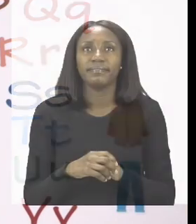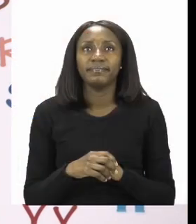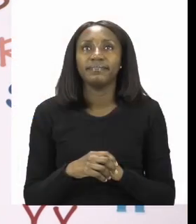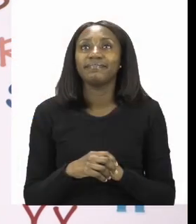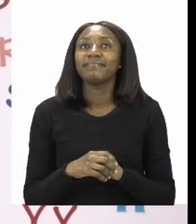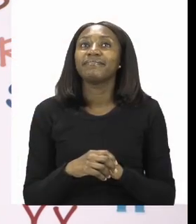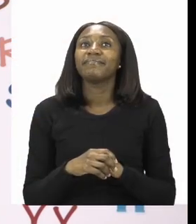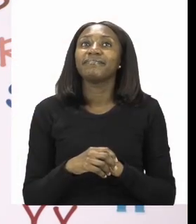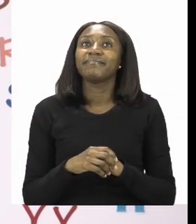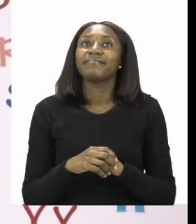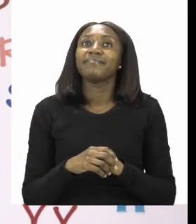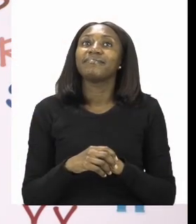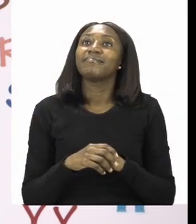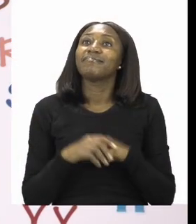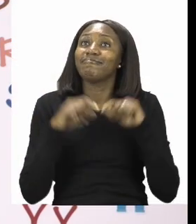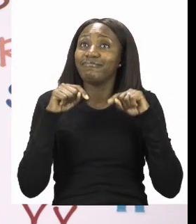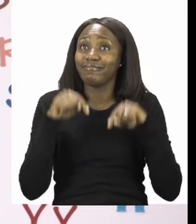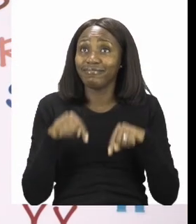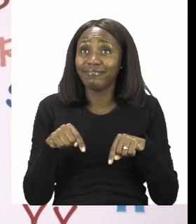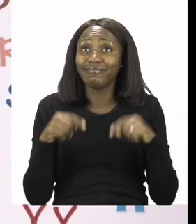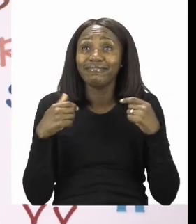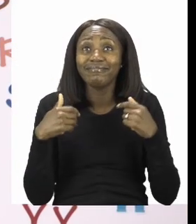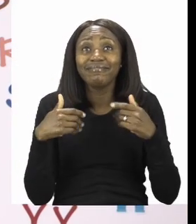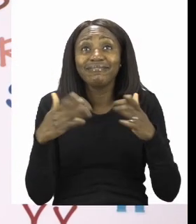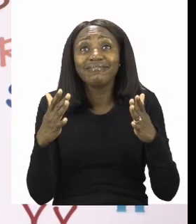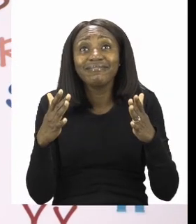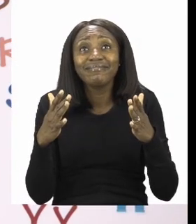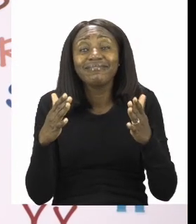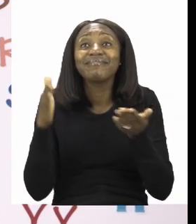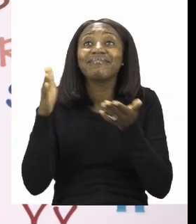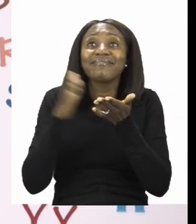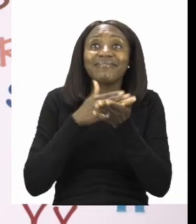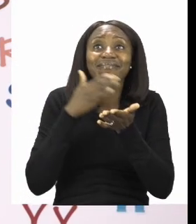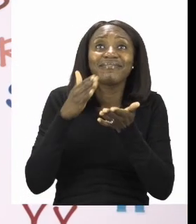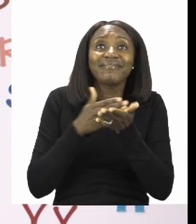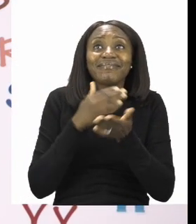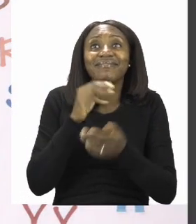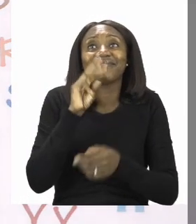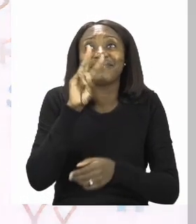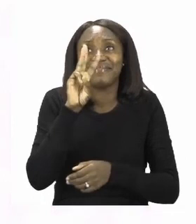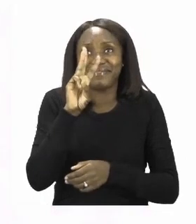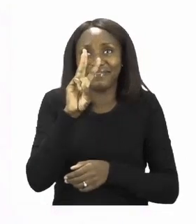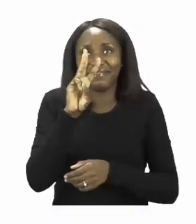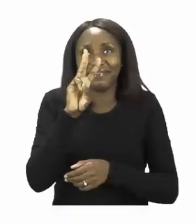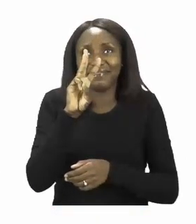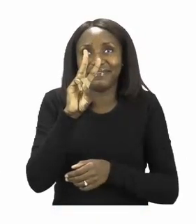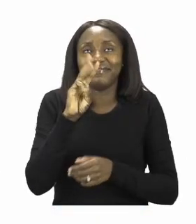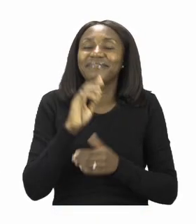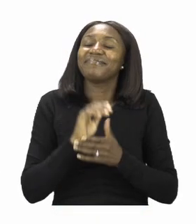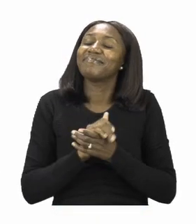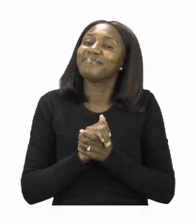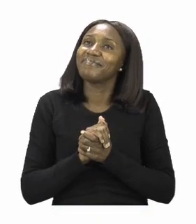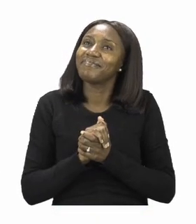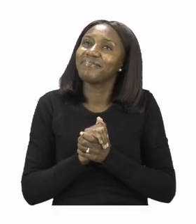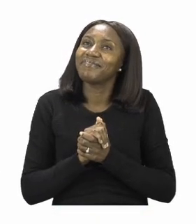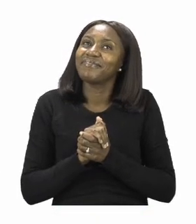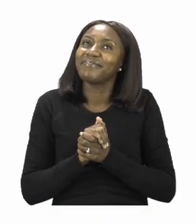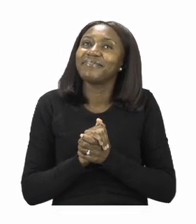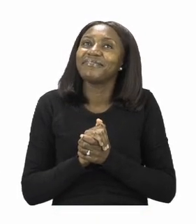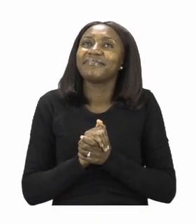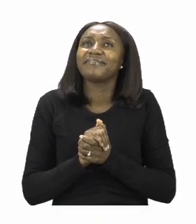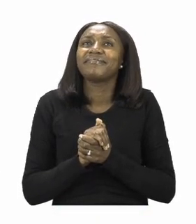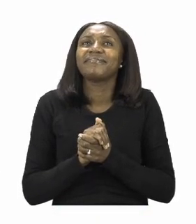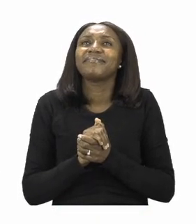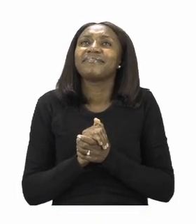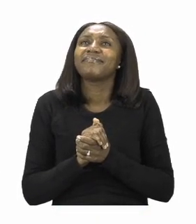We are going to start this lesson, boys and girls, by going to page 3. On page 3, we are doing